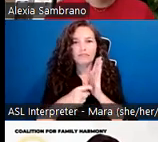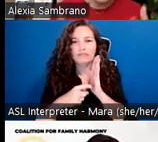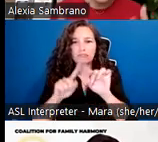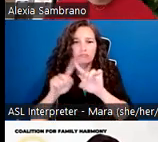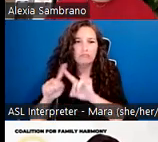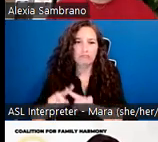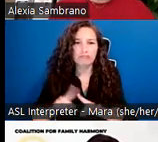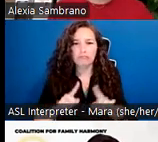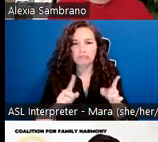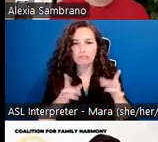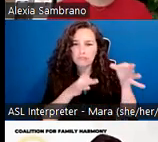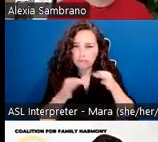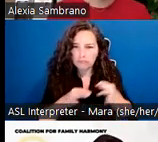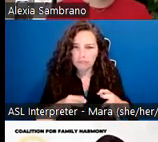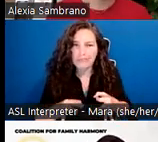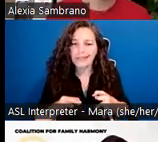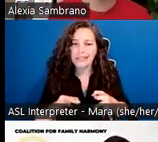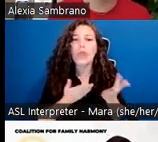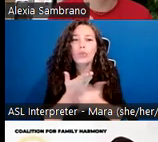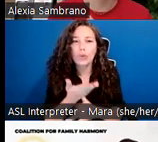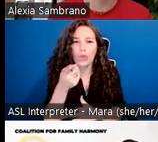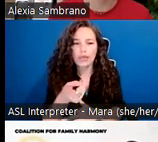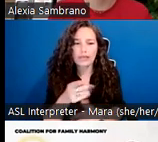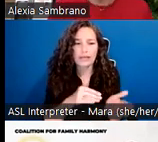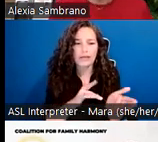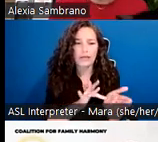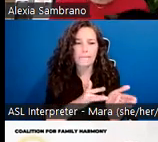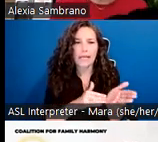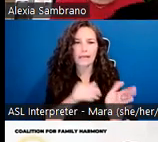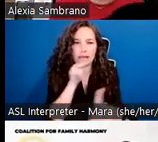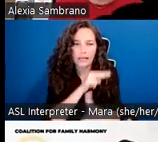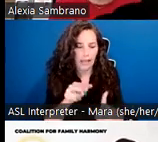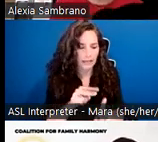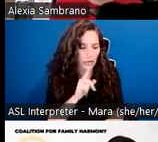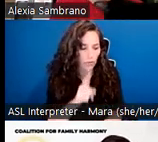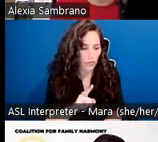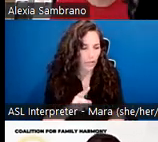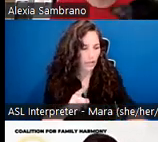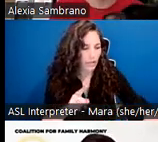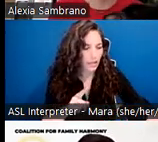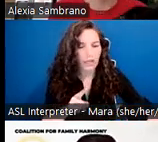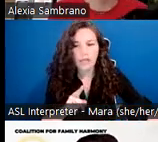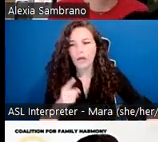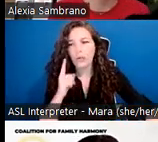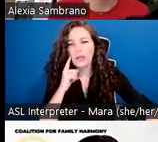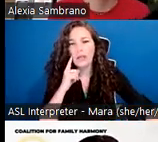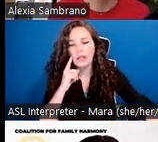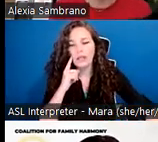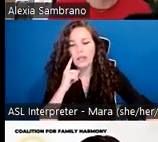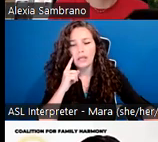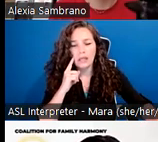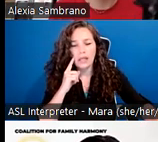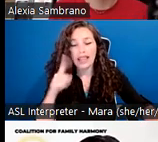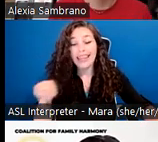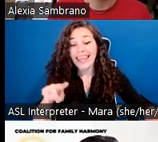much exists through this medical gaze. So medical institutions essentially get to determine who's trans according to the criteria and are